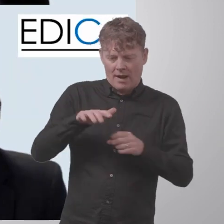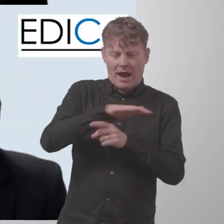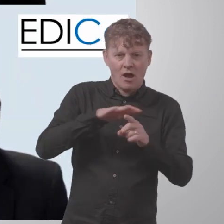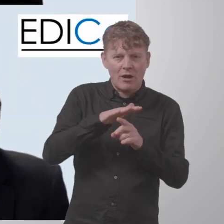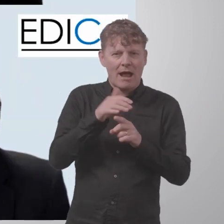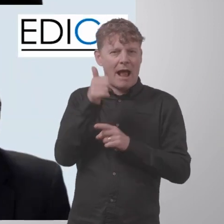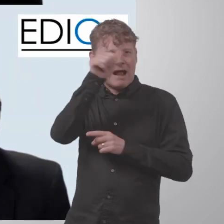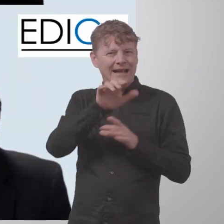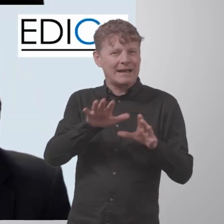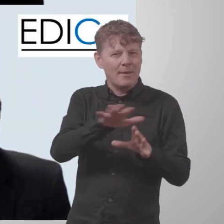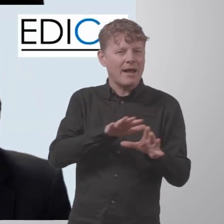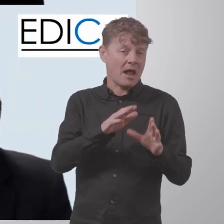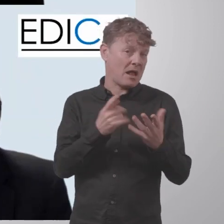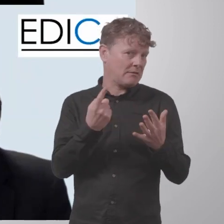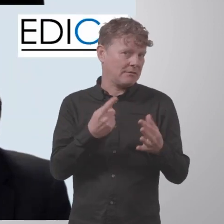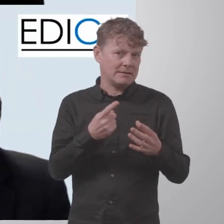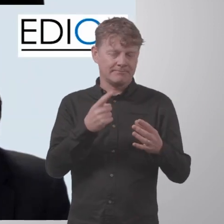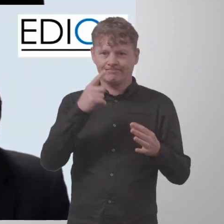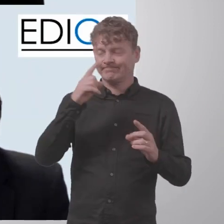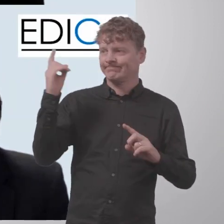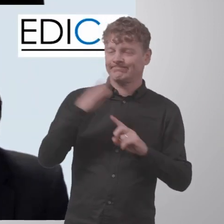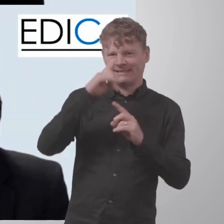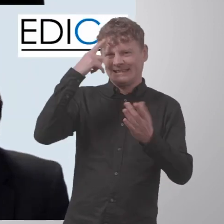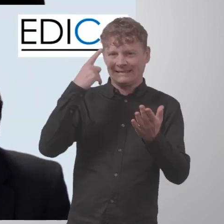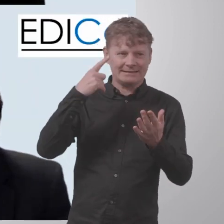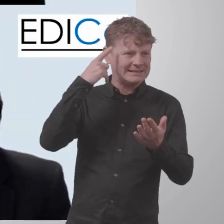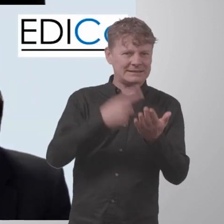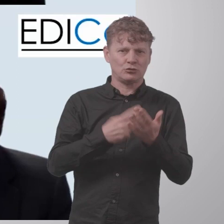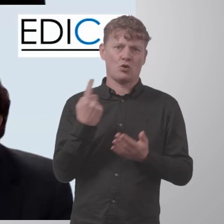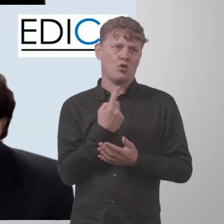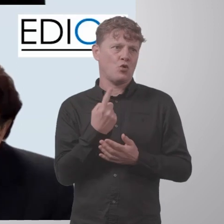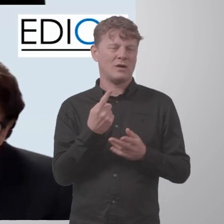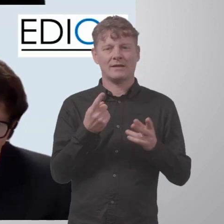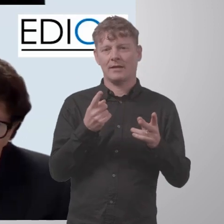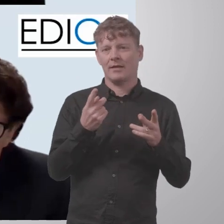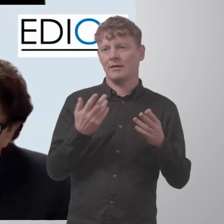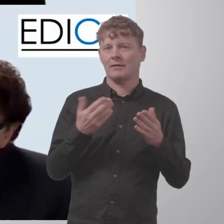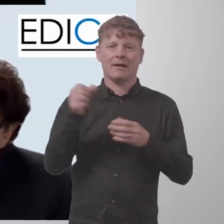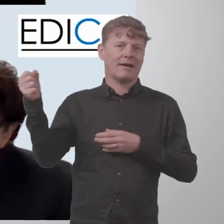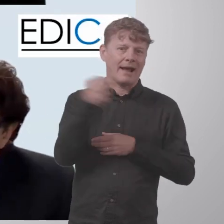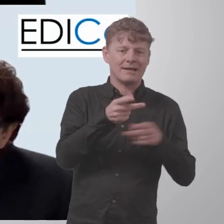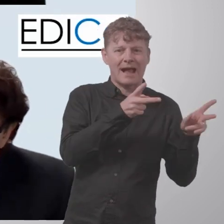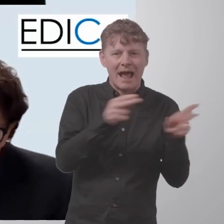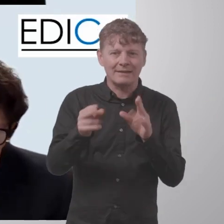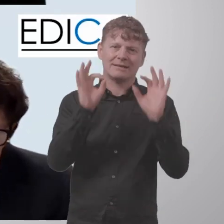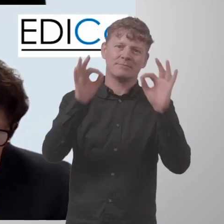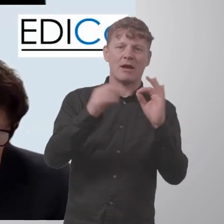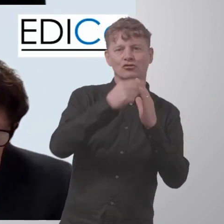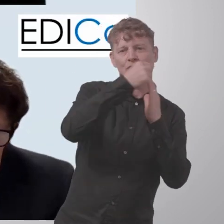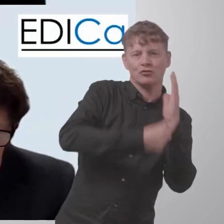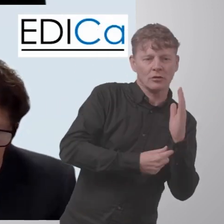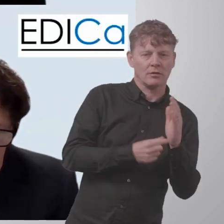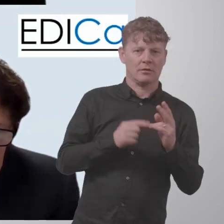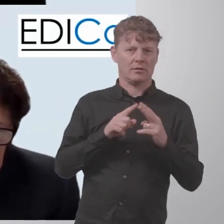about who gets to edit a special issue or who gets to secure funding when it's a competitive process. And I would say